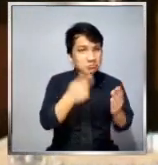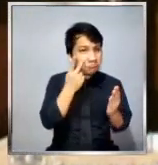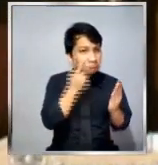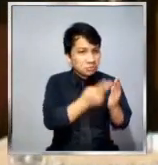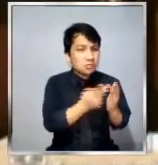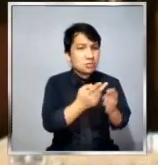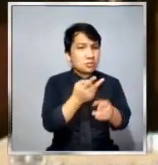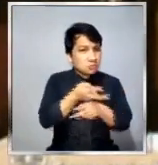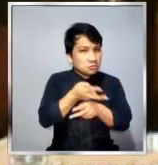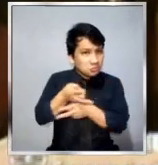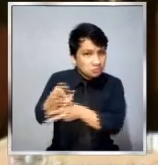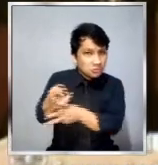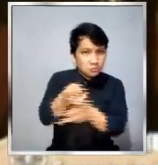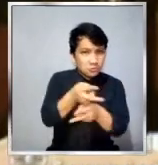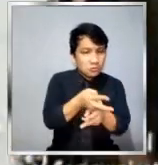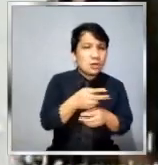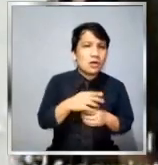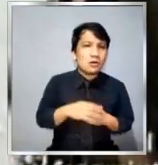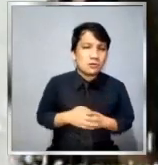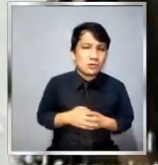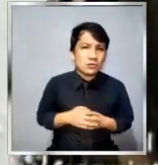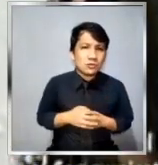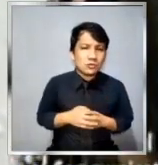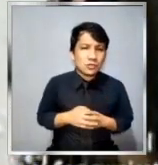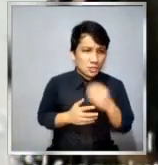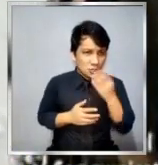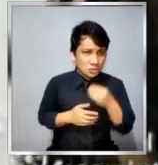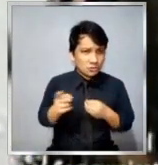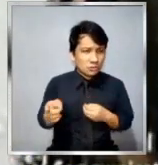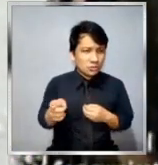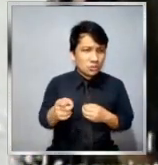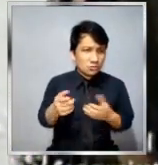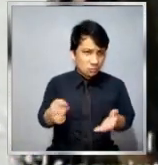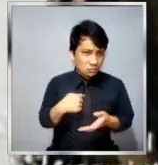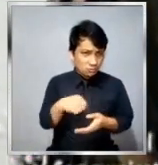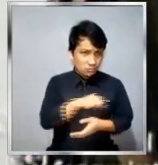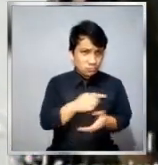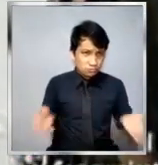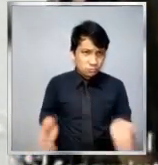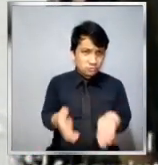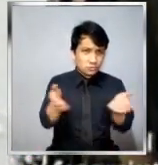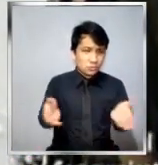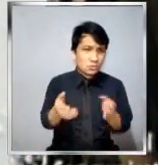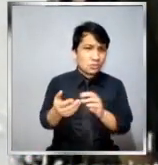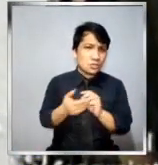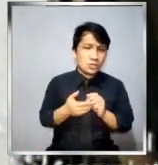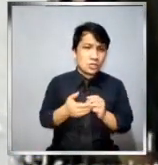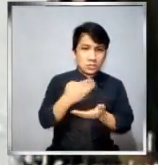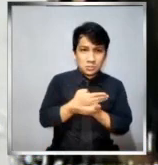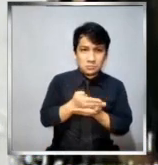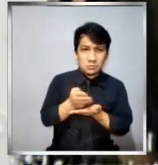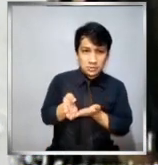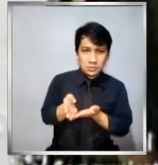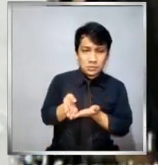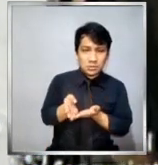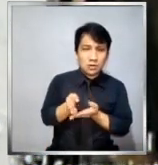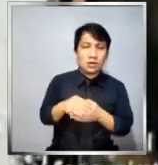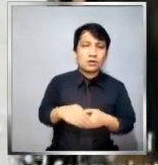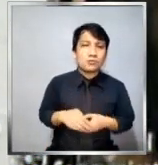oversight. So I encourage oversight committees of budgets. Tapos